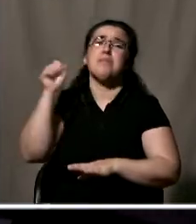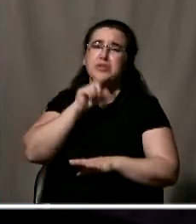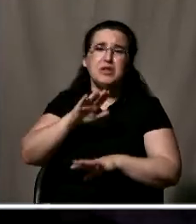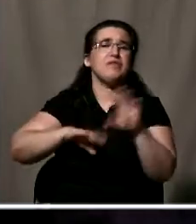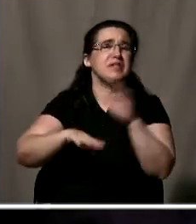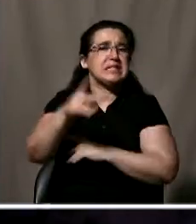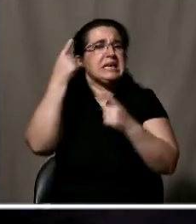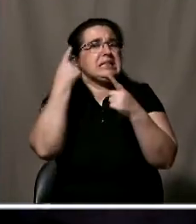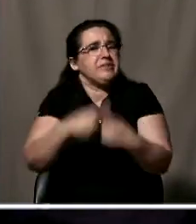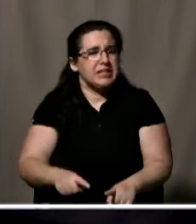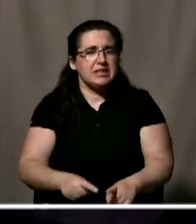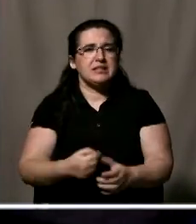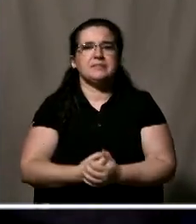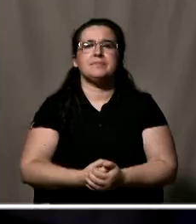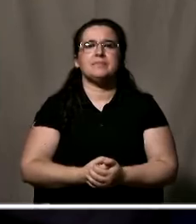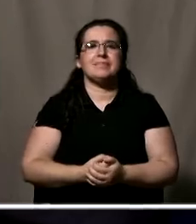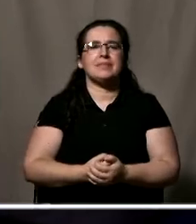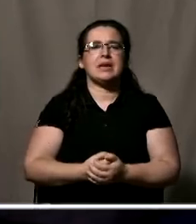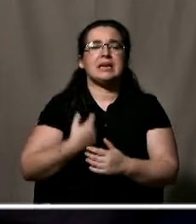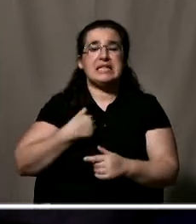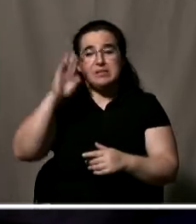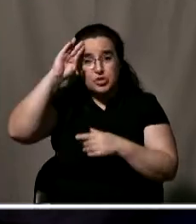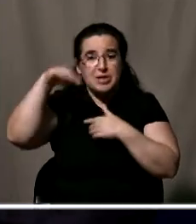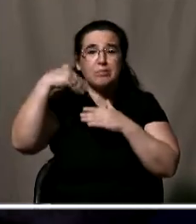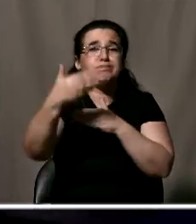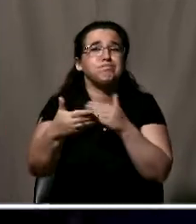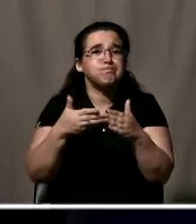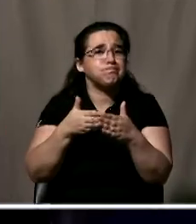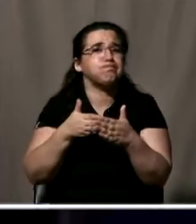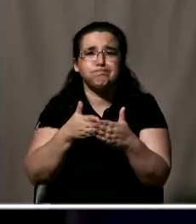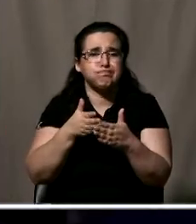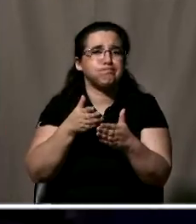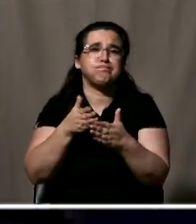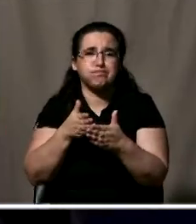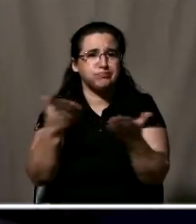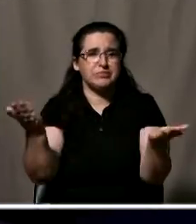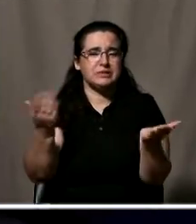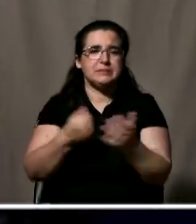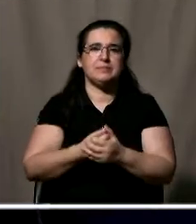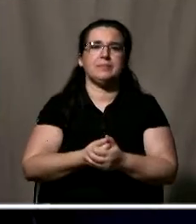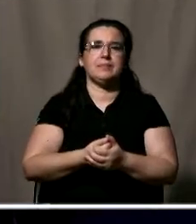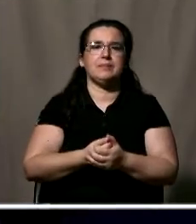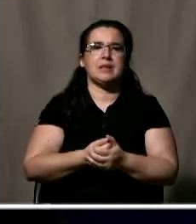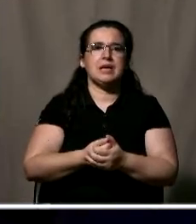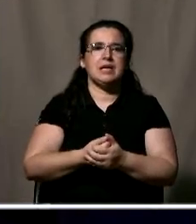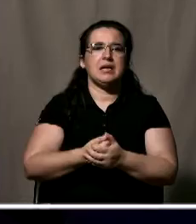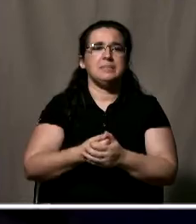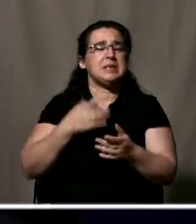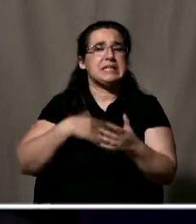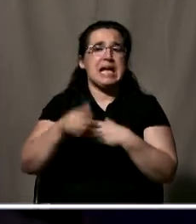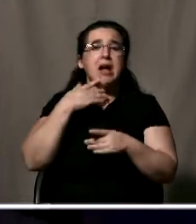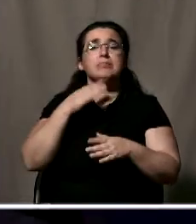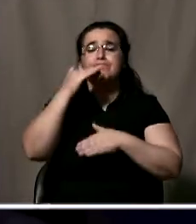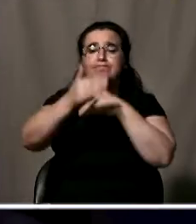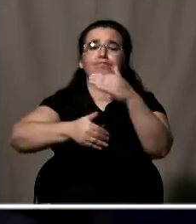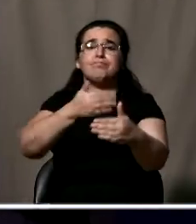little forward progress. Que acabam por fazer muito pouco progresso em frente. You cannot go forward looking behind. E não se pode andar para a frente